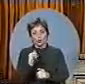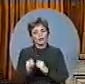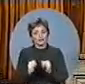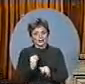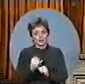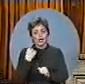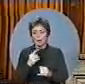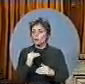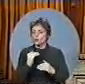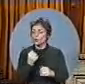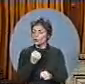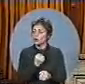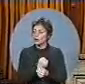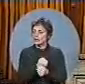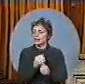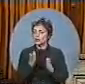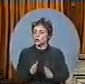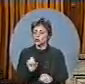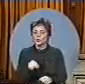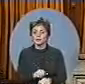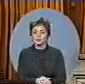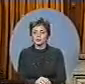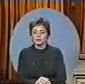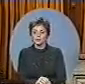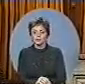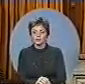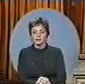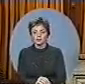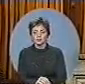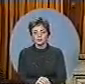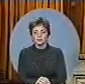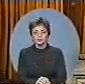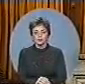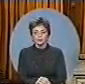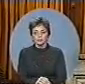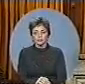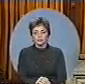The Honourable Leader of the Opposition.